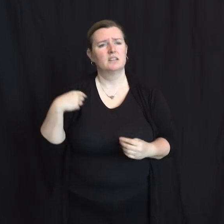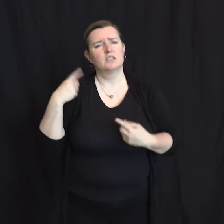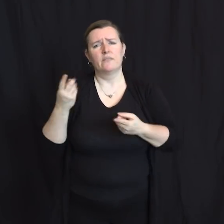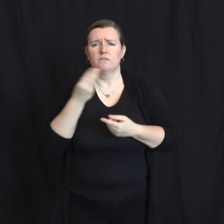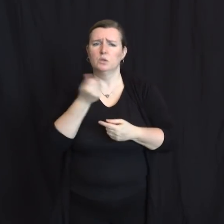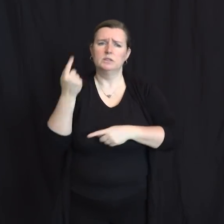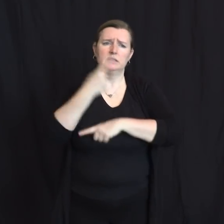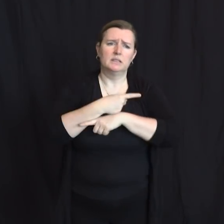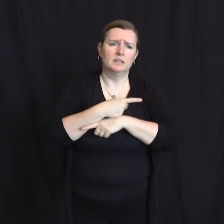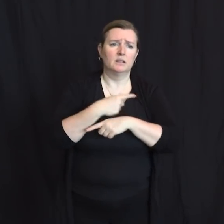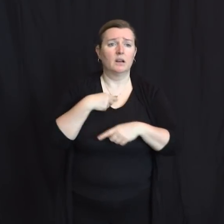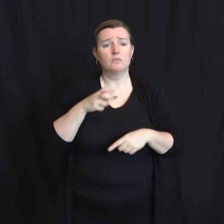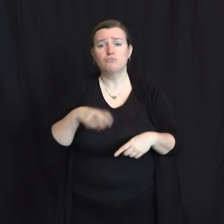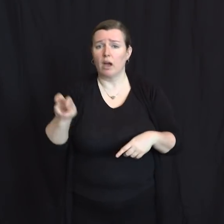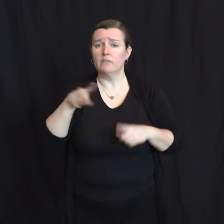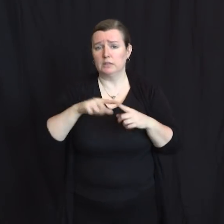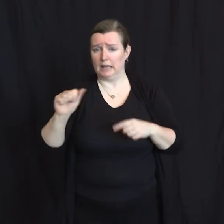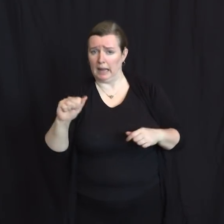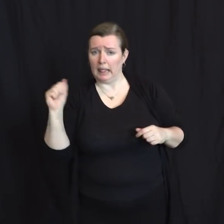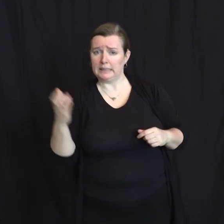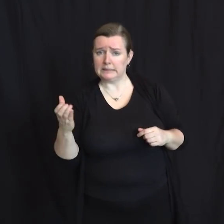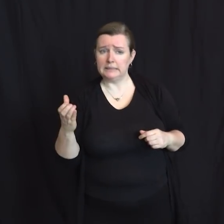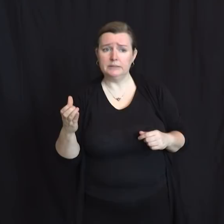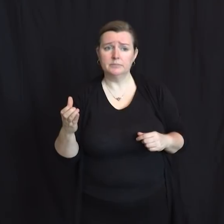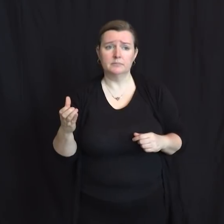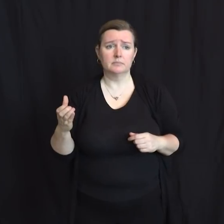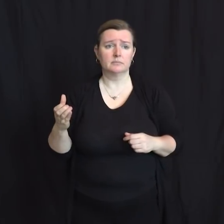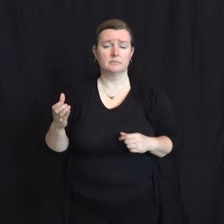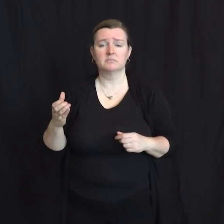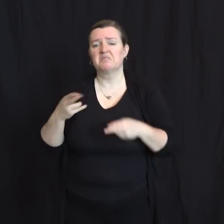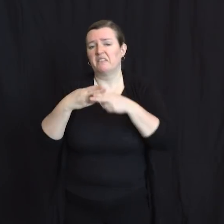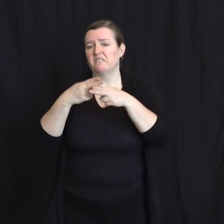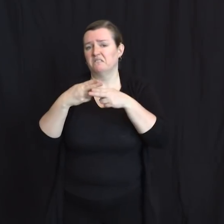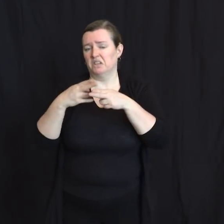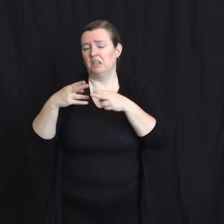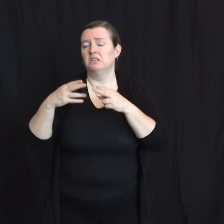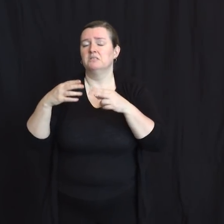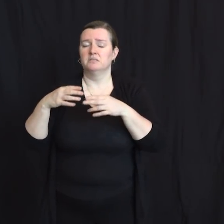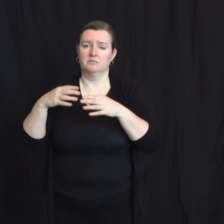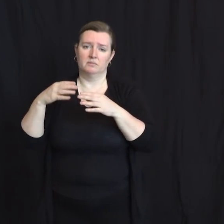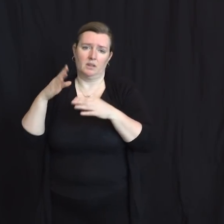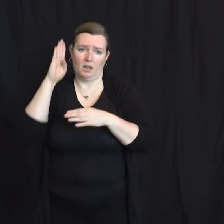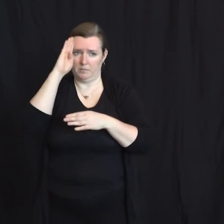Atlantic City, Field Medical Station, or East Orange and